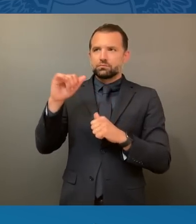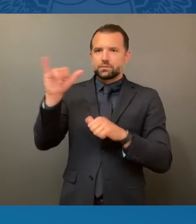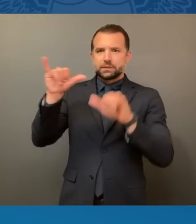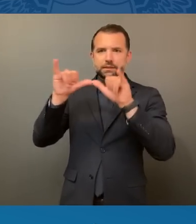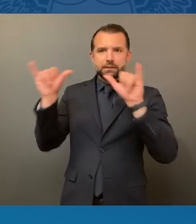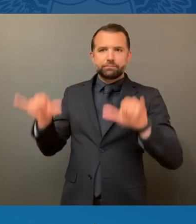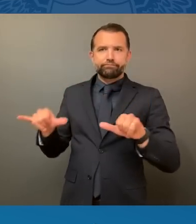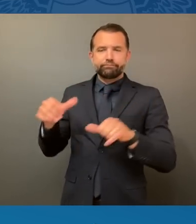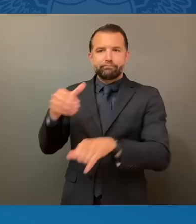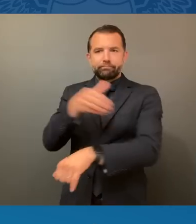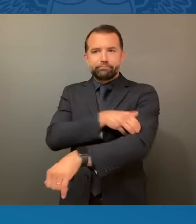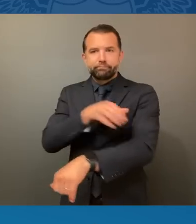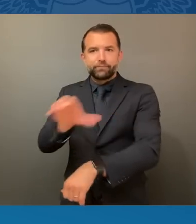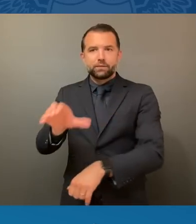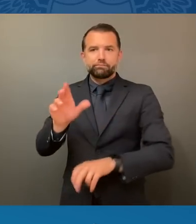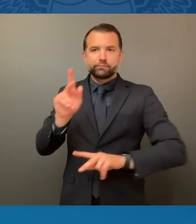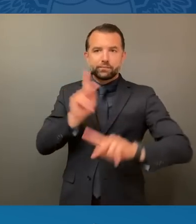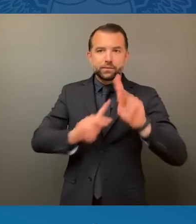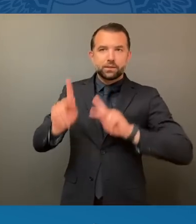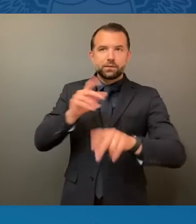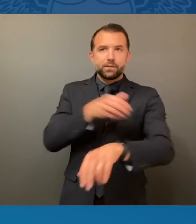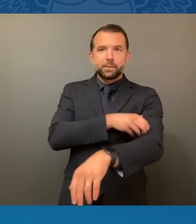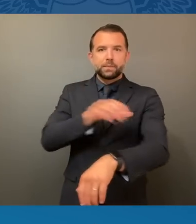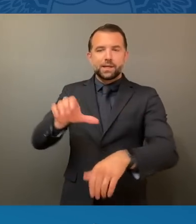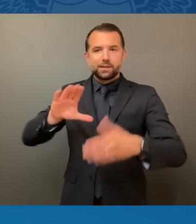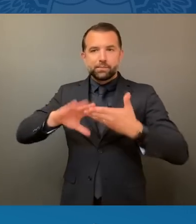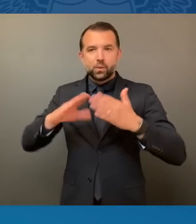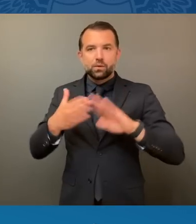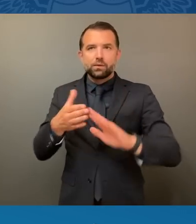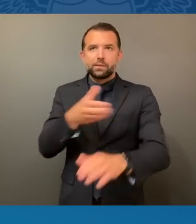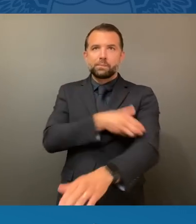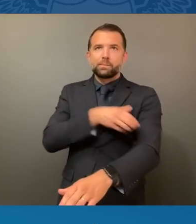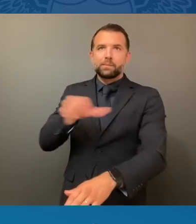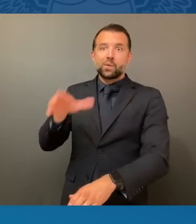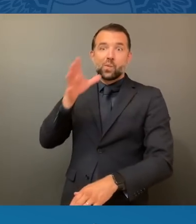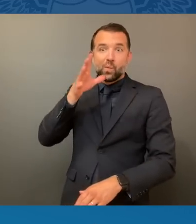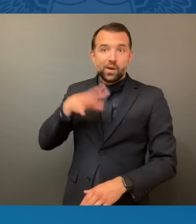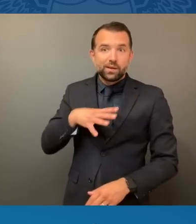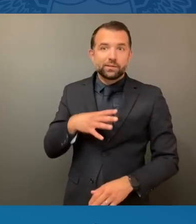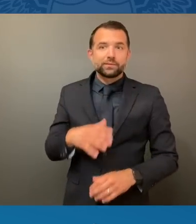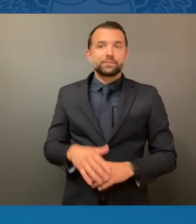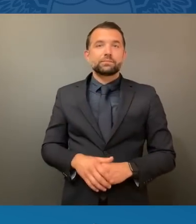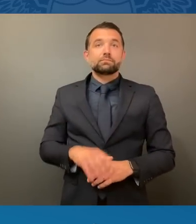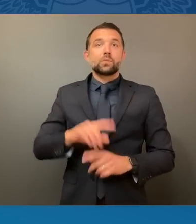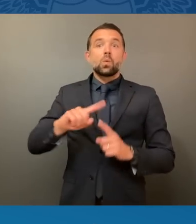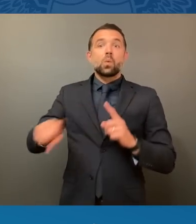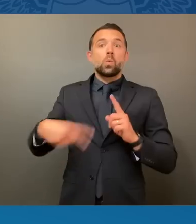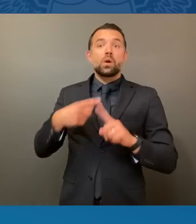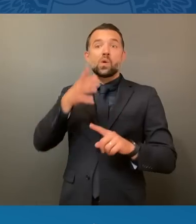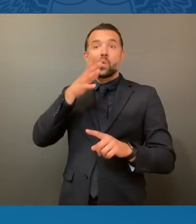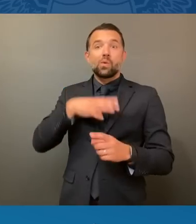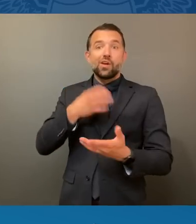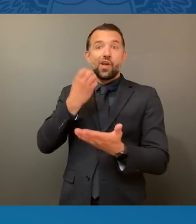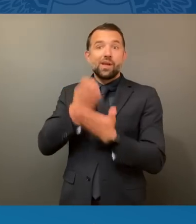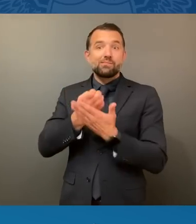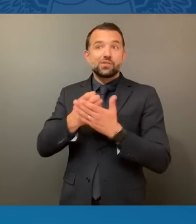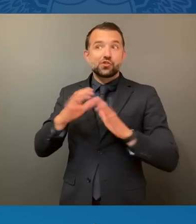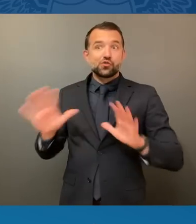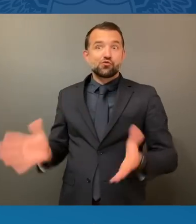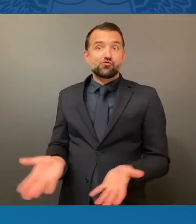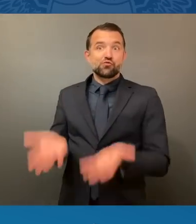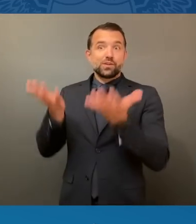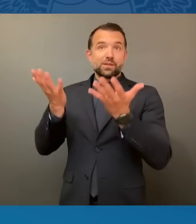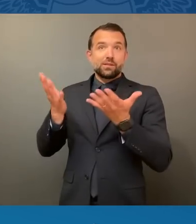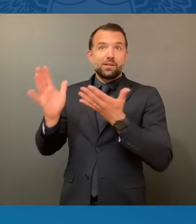therefore families and communities, in particular women, because when you Yes. lift up the economic status Yes. of women, you lift up the economic status of Absolutely. families and the whole